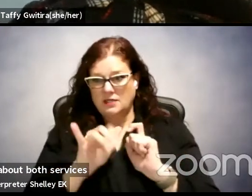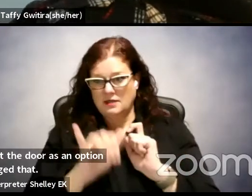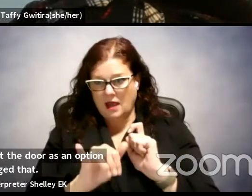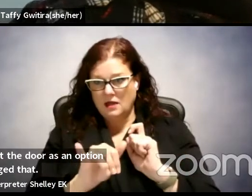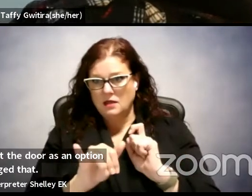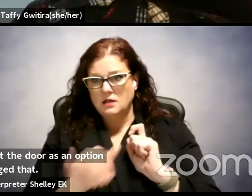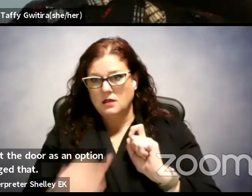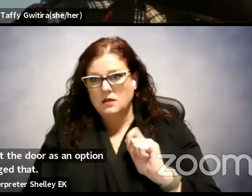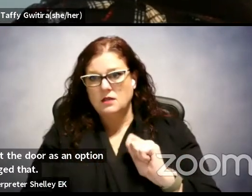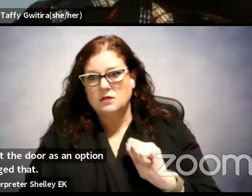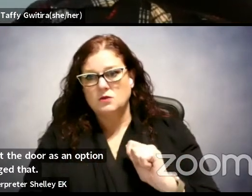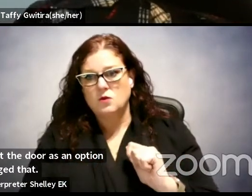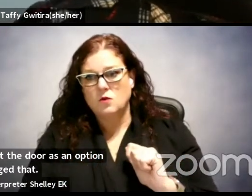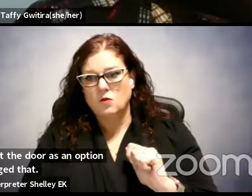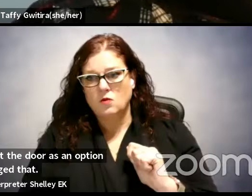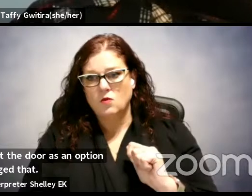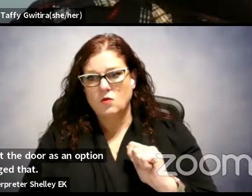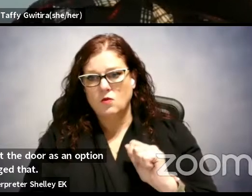So keep